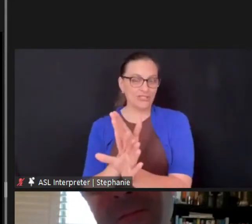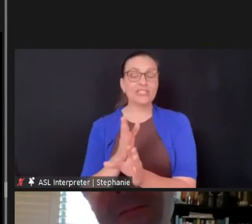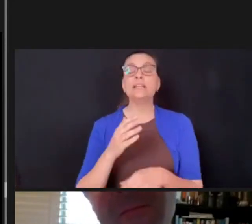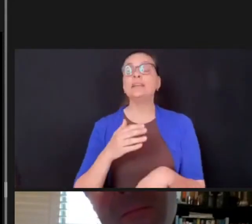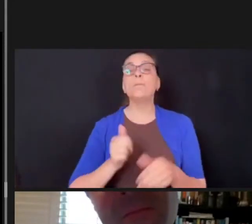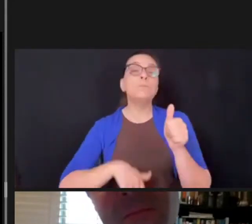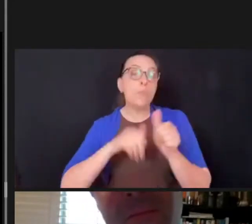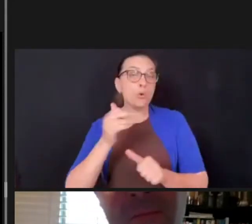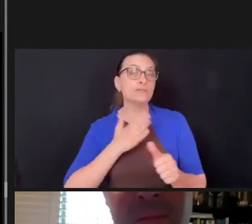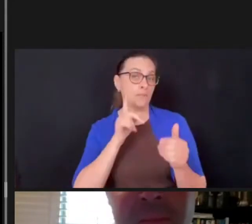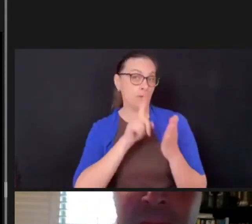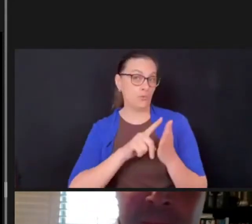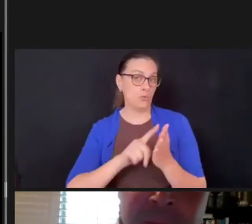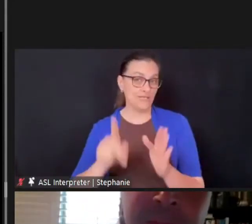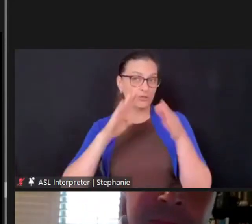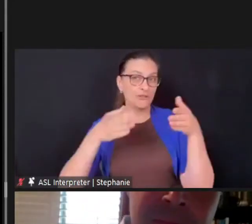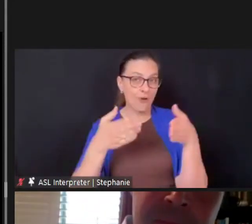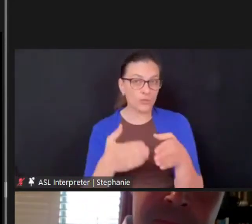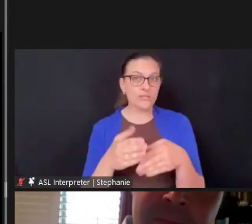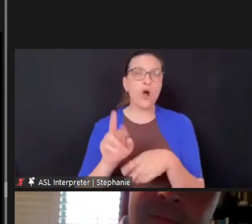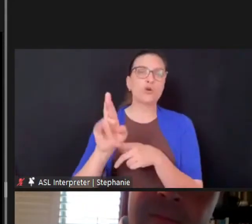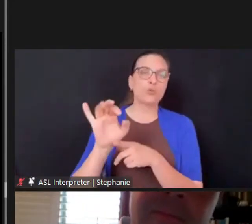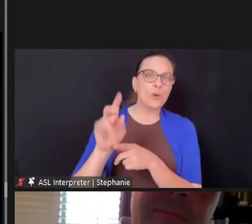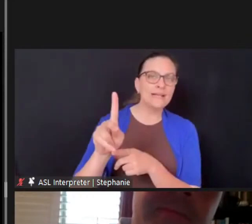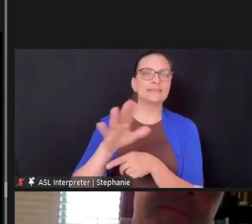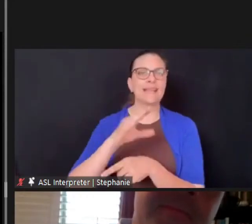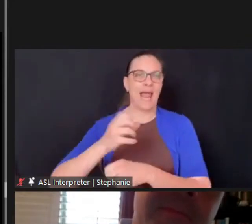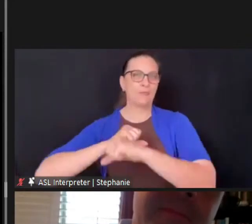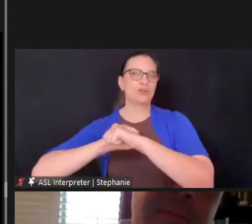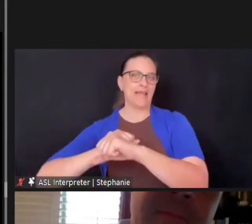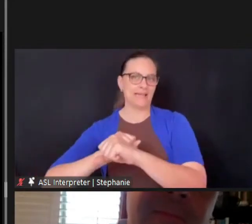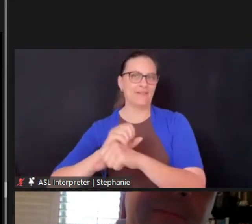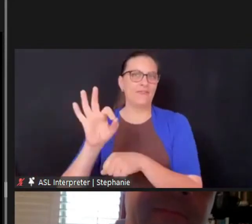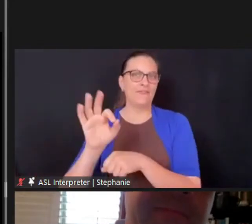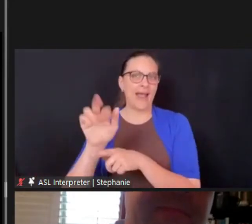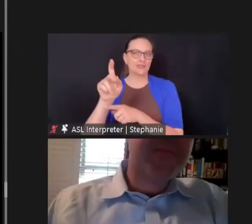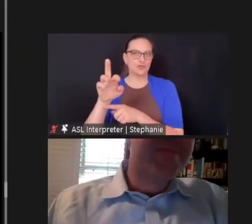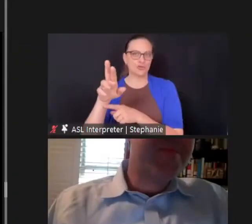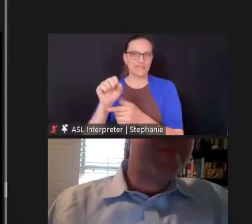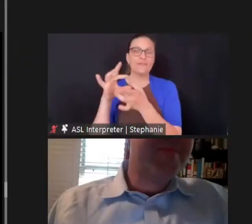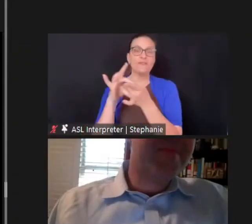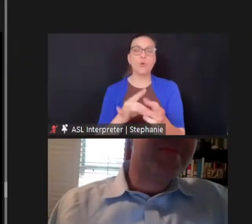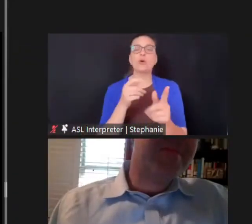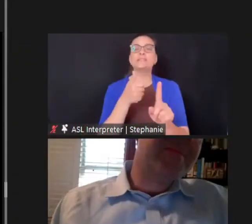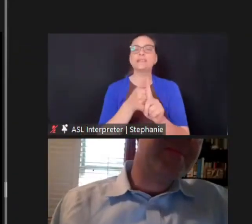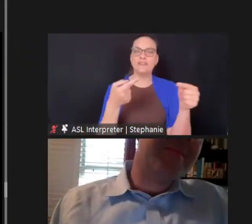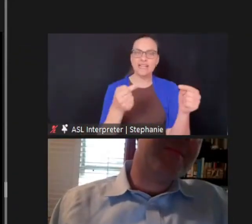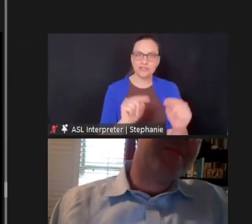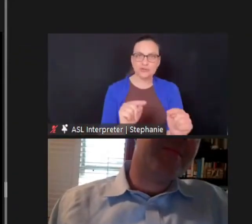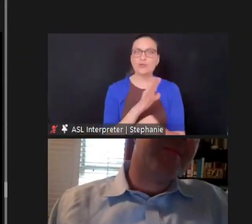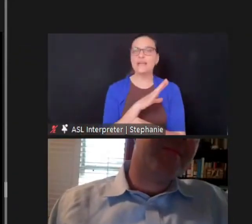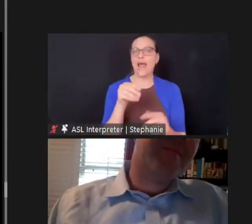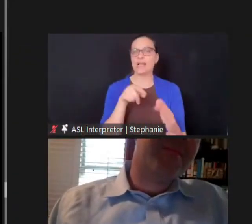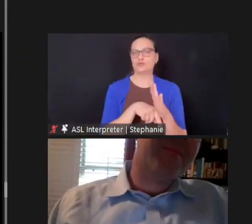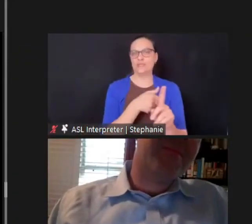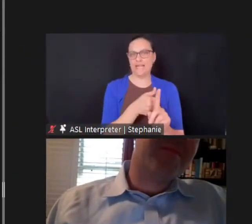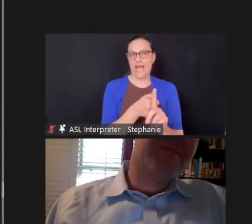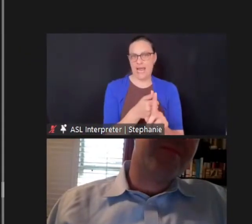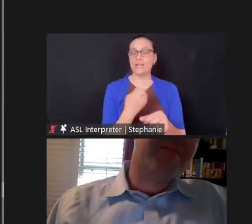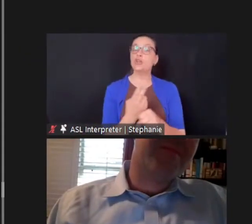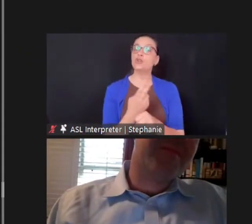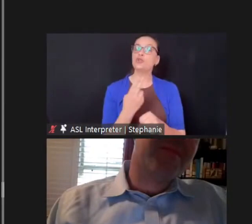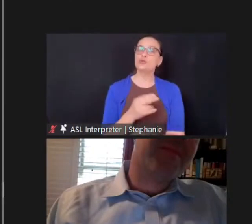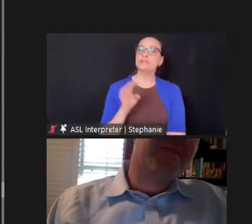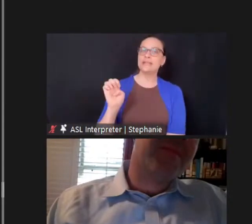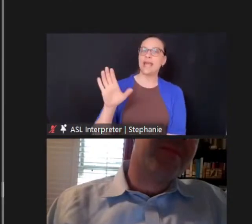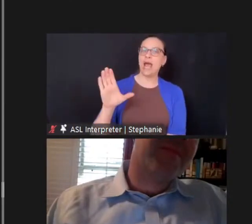research focuses on risk and protective factors for self-injury and suicide, using